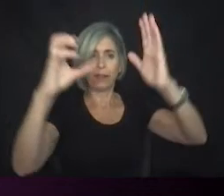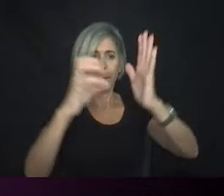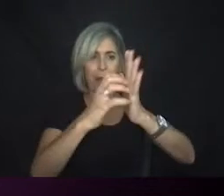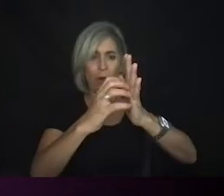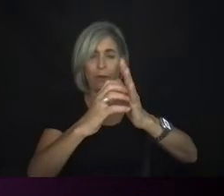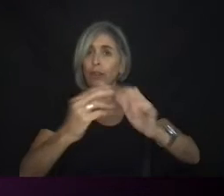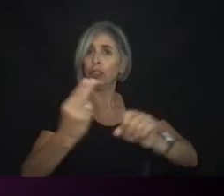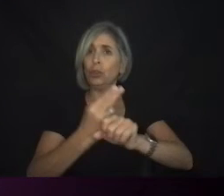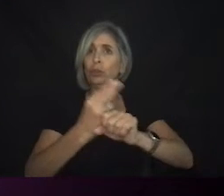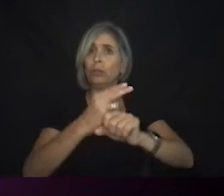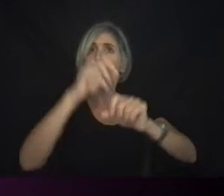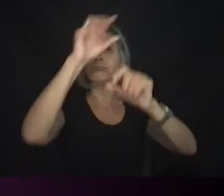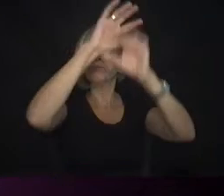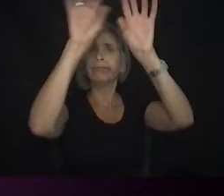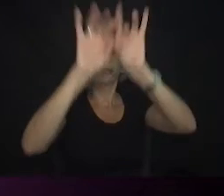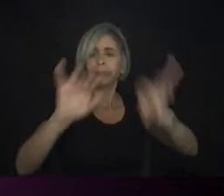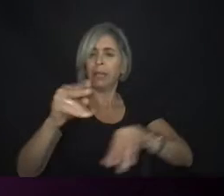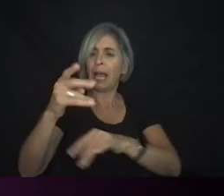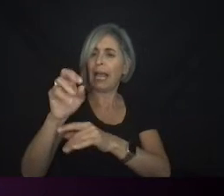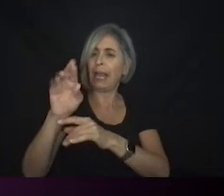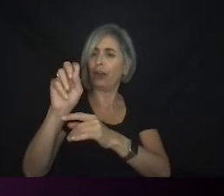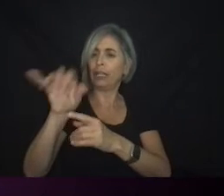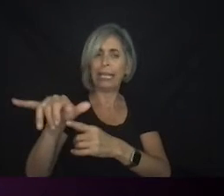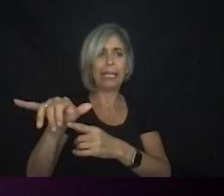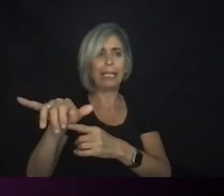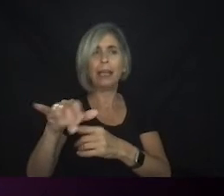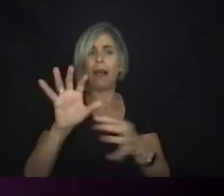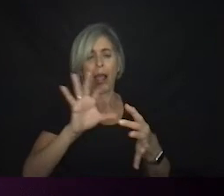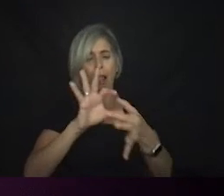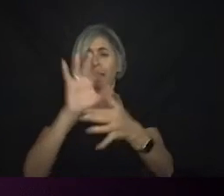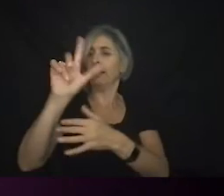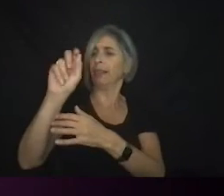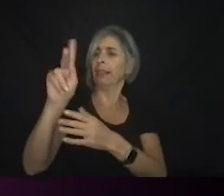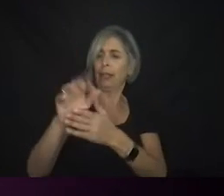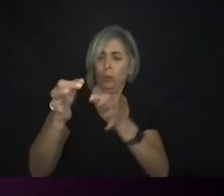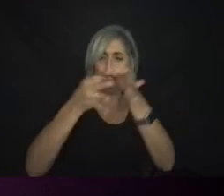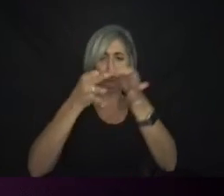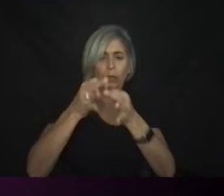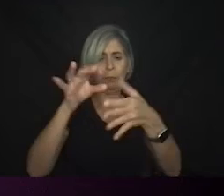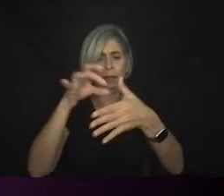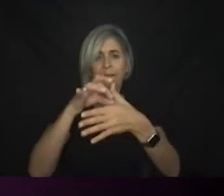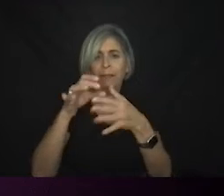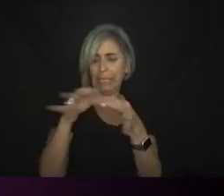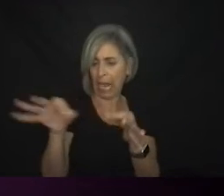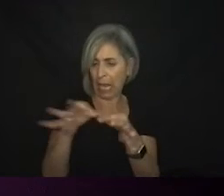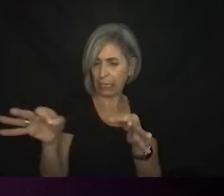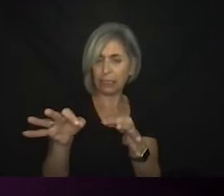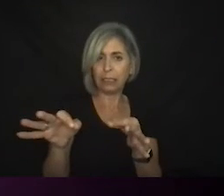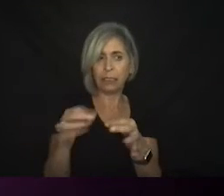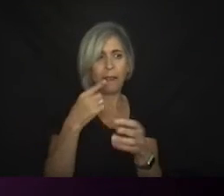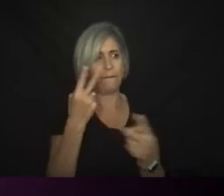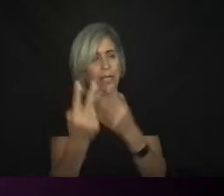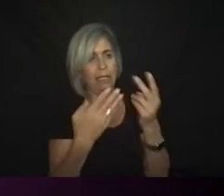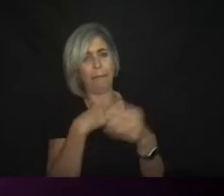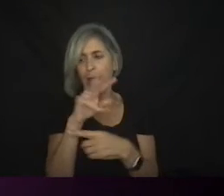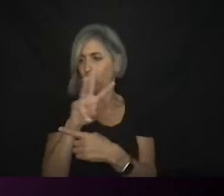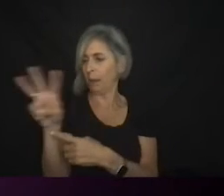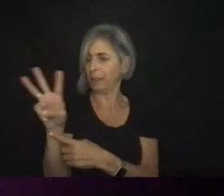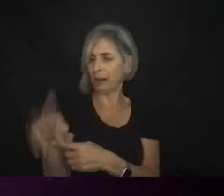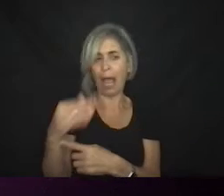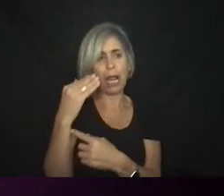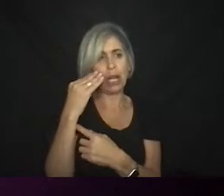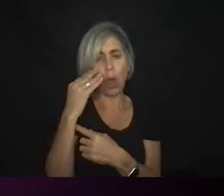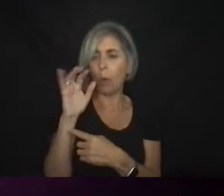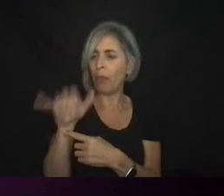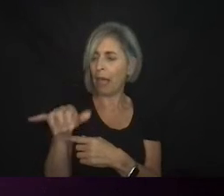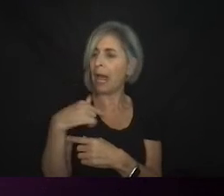good hierarchy, we are using a link with very descriptive text where it says, visit my website, and I know